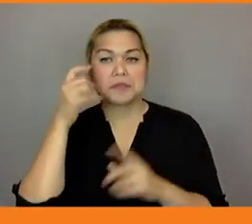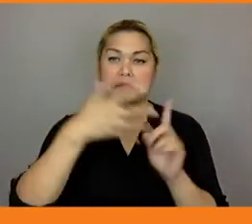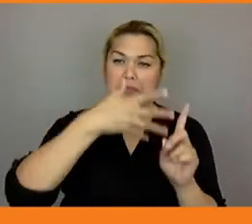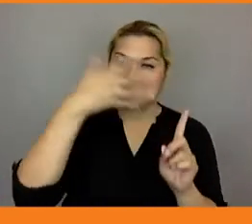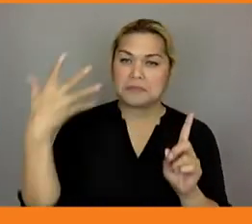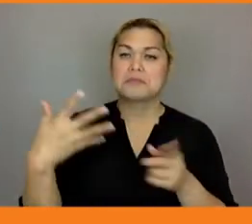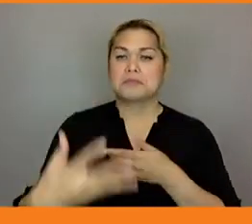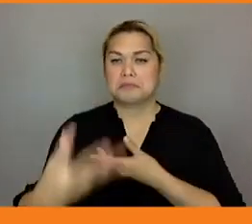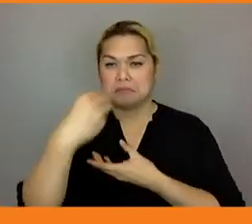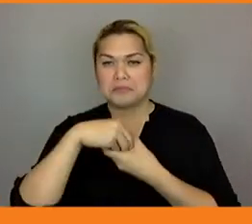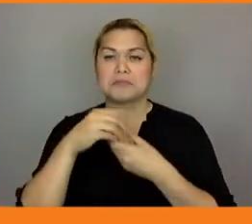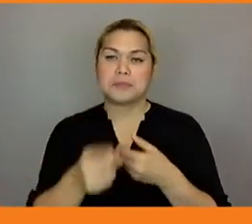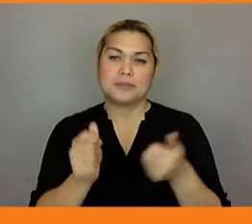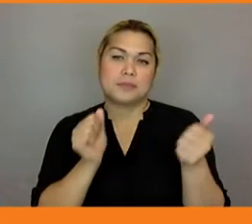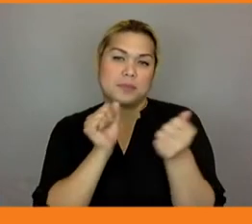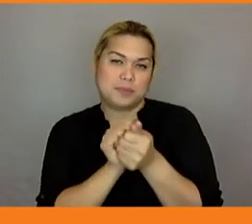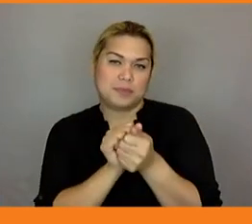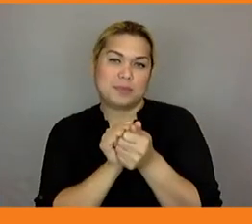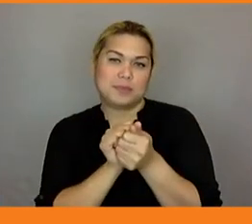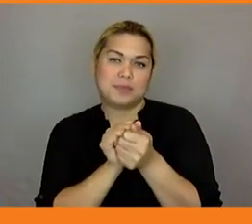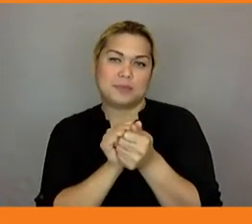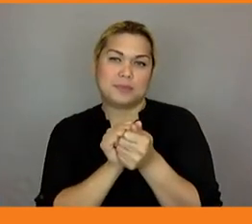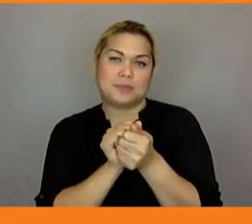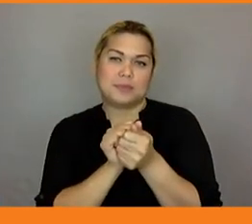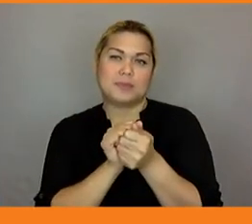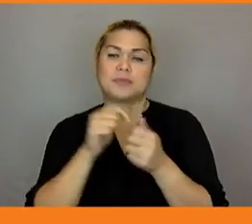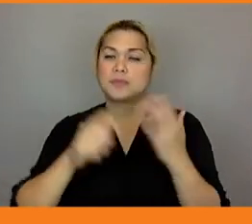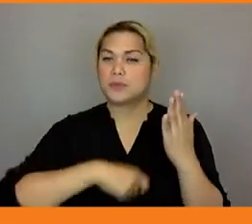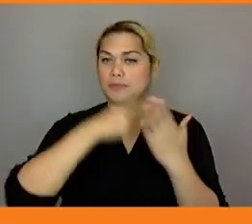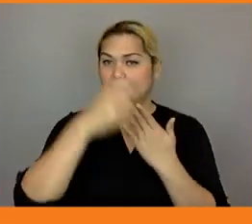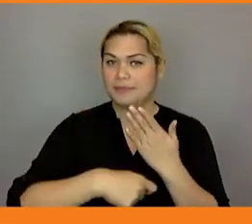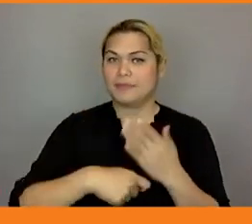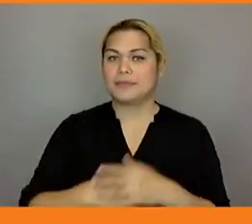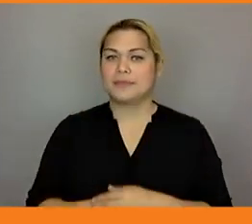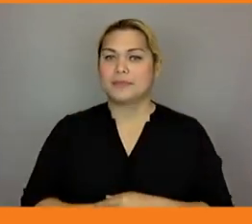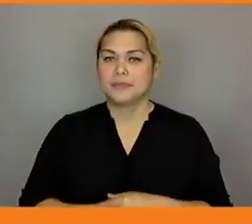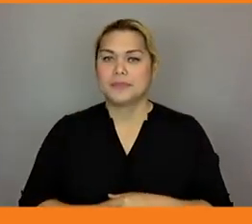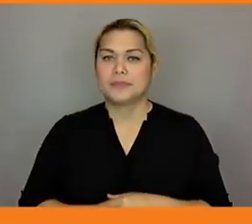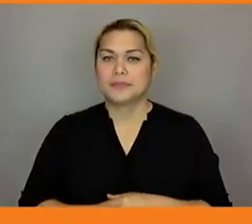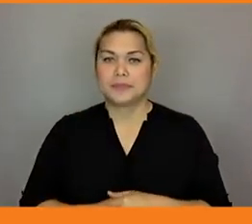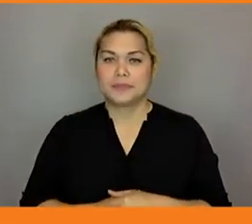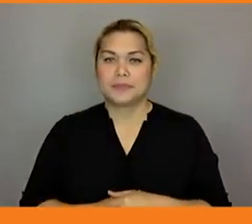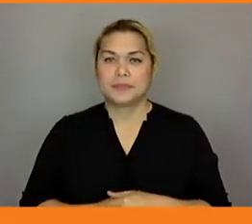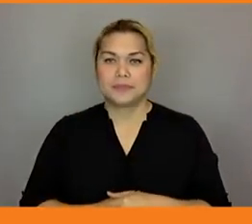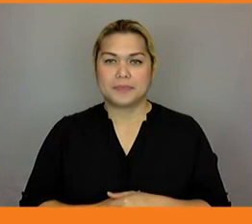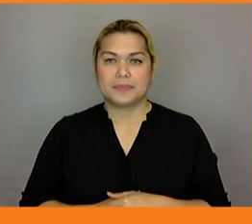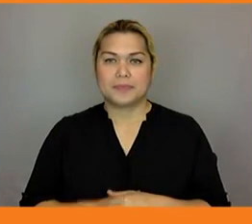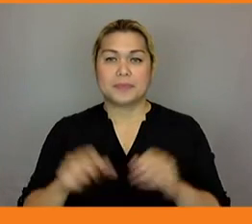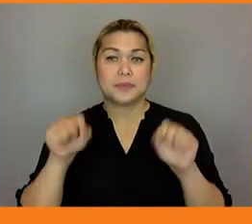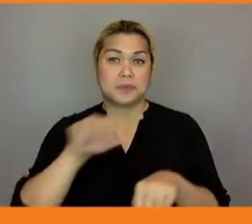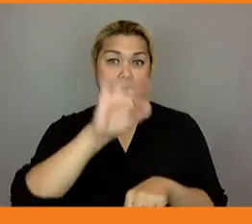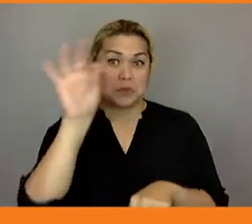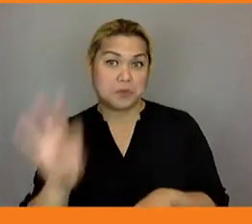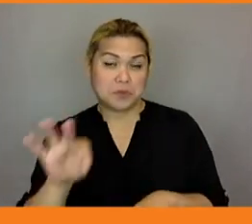to ADB projects. I think the question there is, will ADB safeguards policy